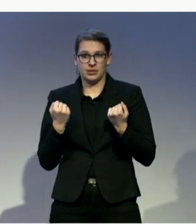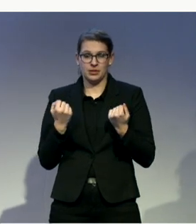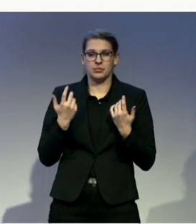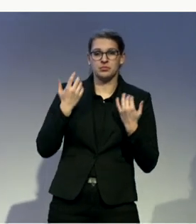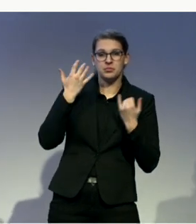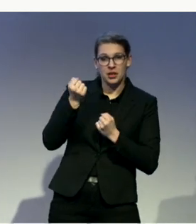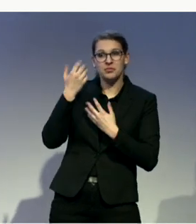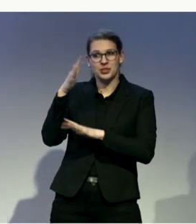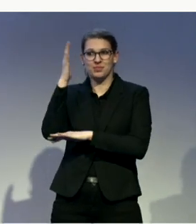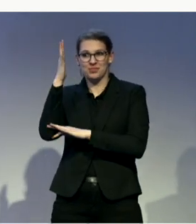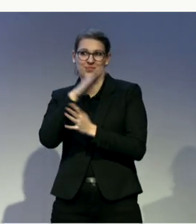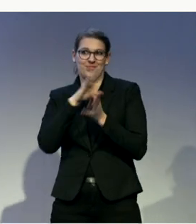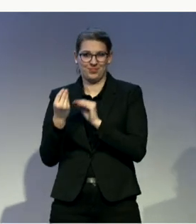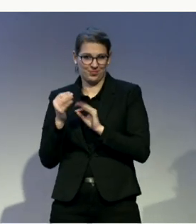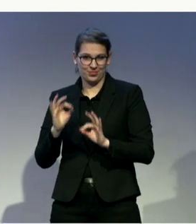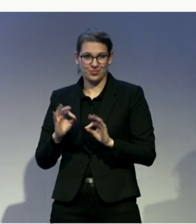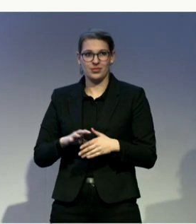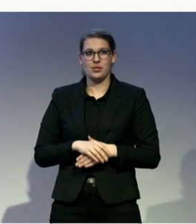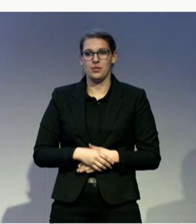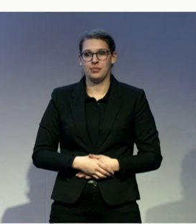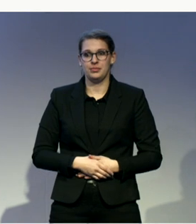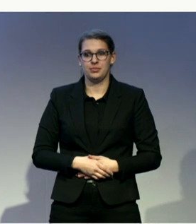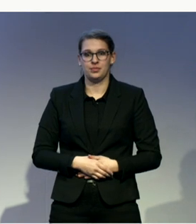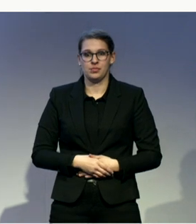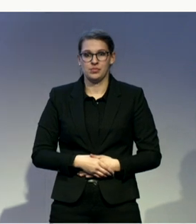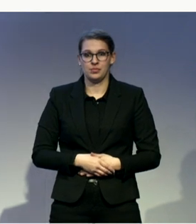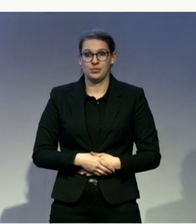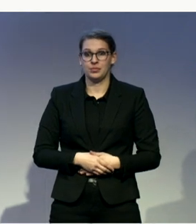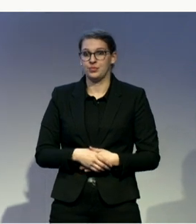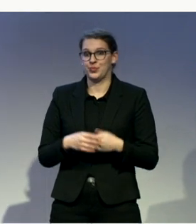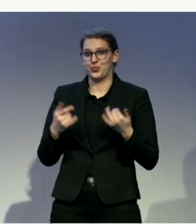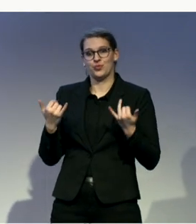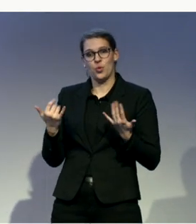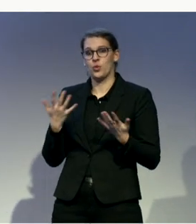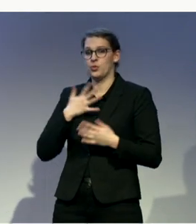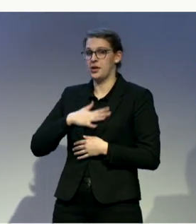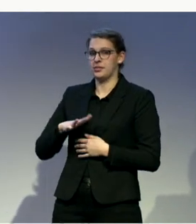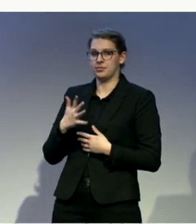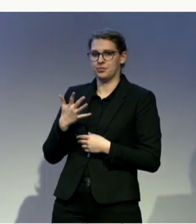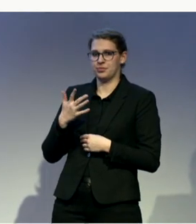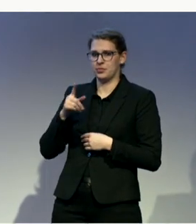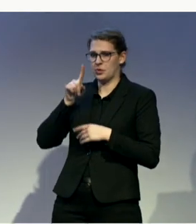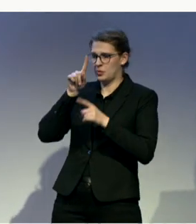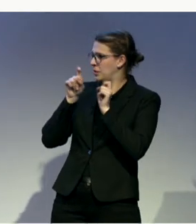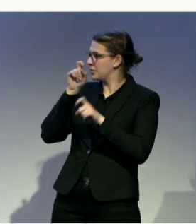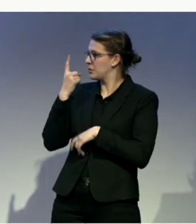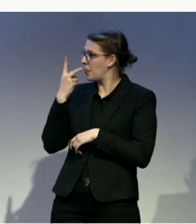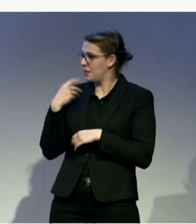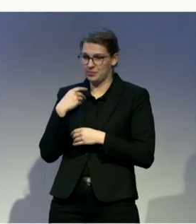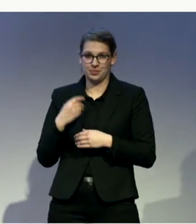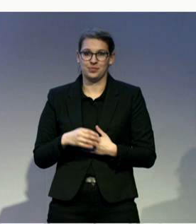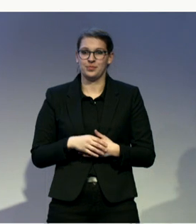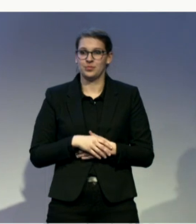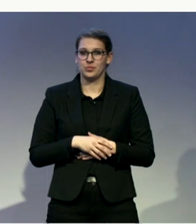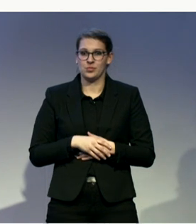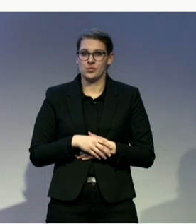open, giving some questions to the panelists. I would like to know, because this is something, of